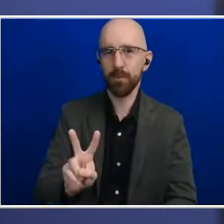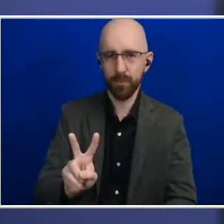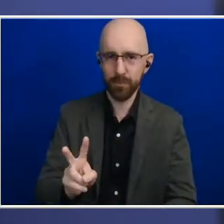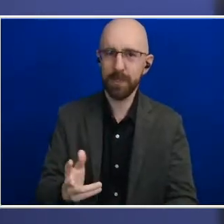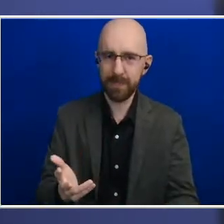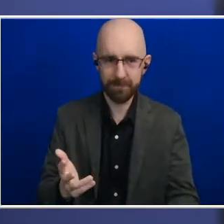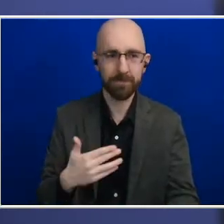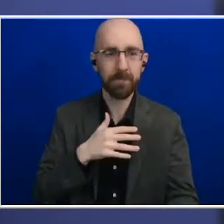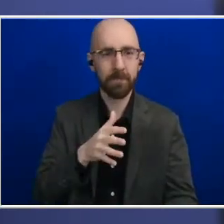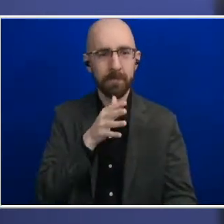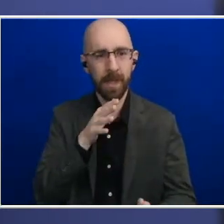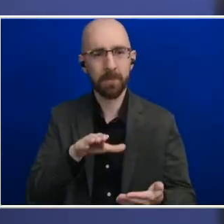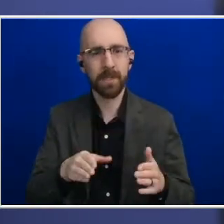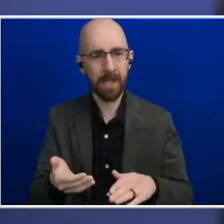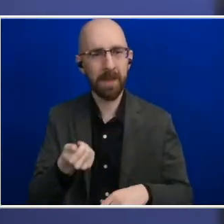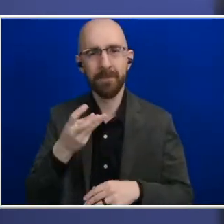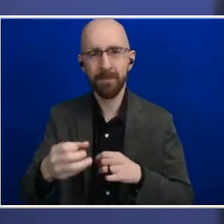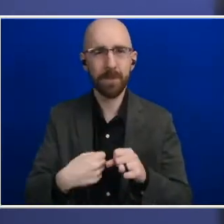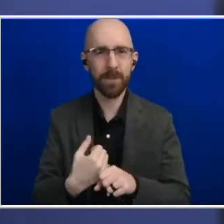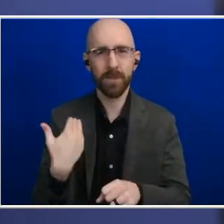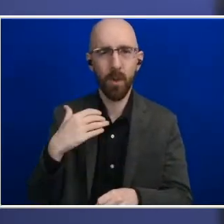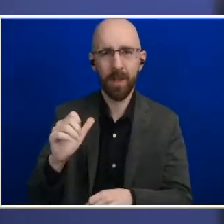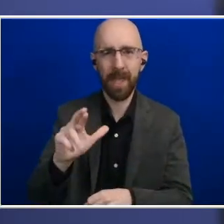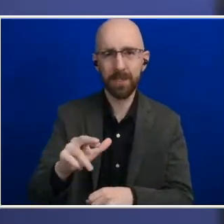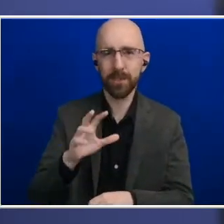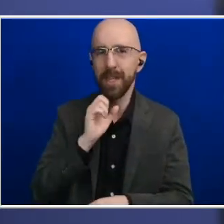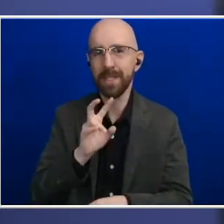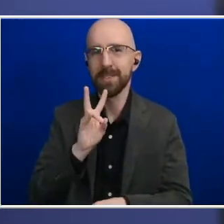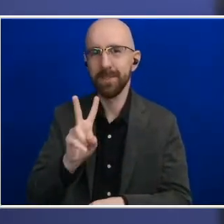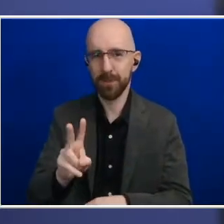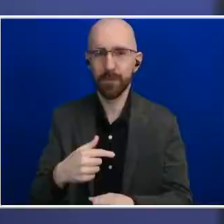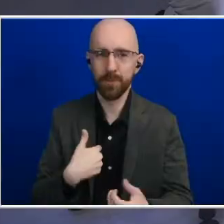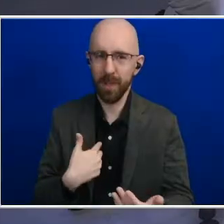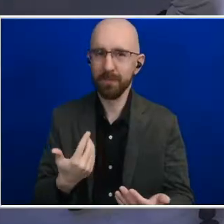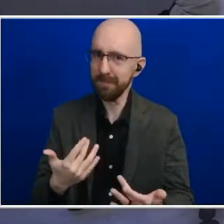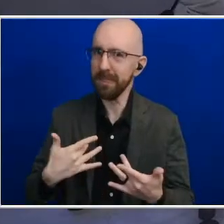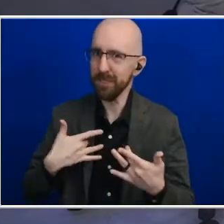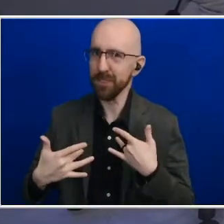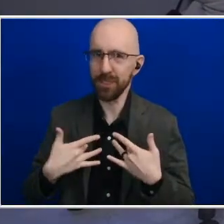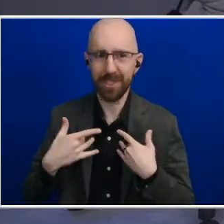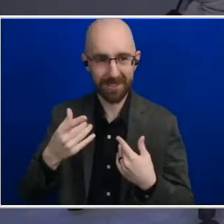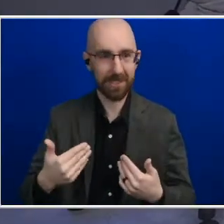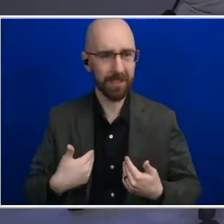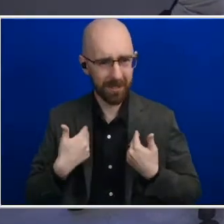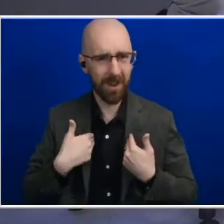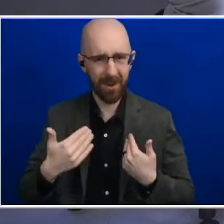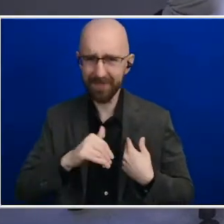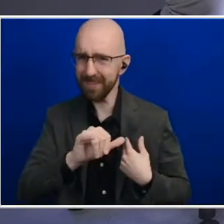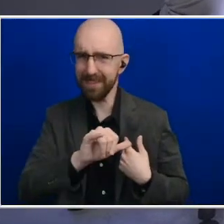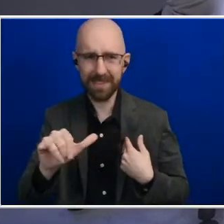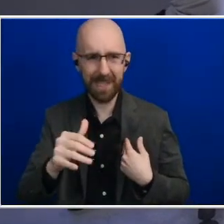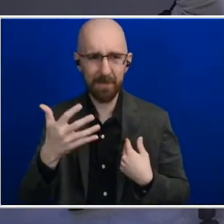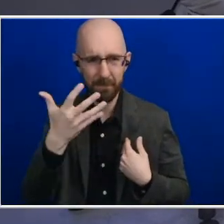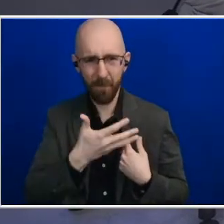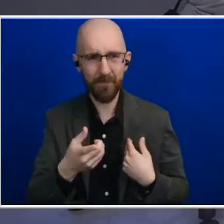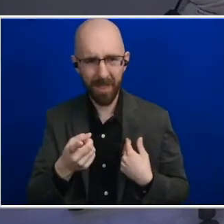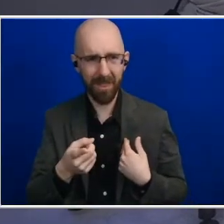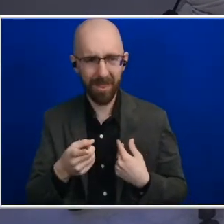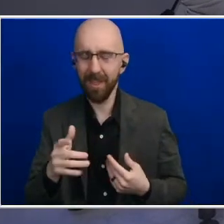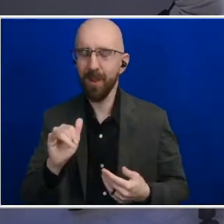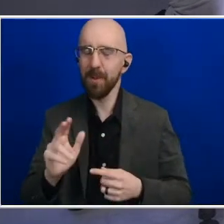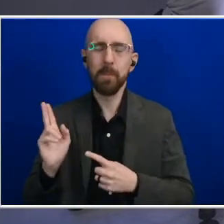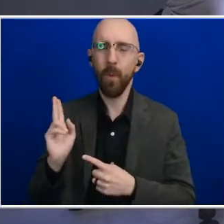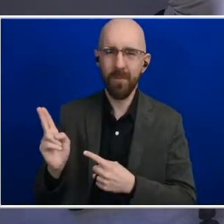died a couple years ago of cancer at 72. So I'm concerned. You got the same profile I got. Yeah, We're looking at the same thing. Yeah,